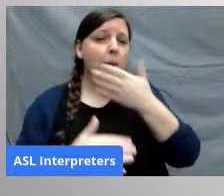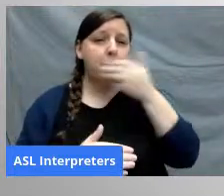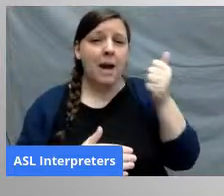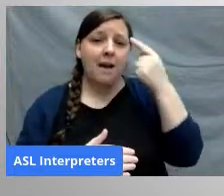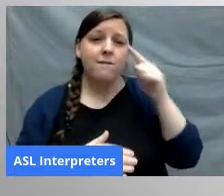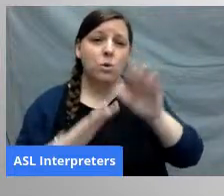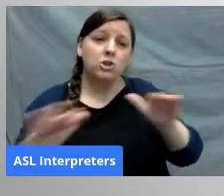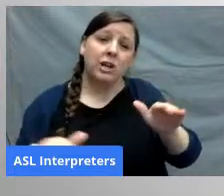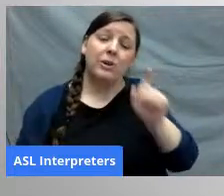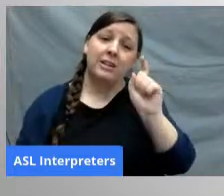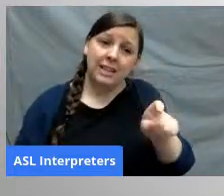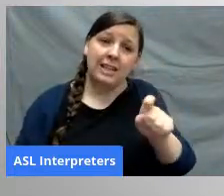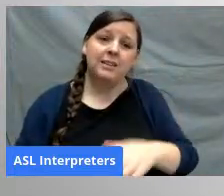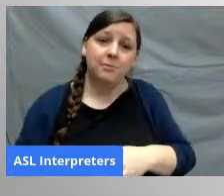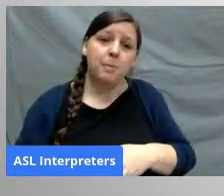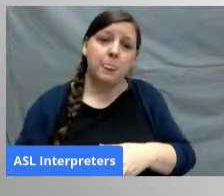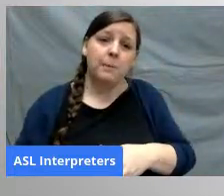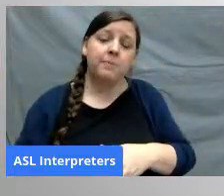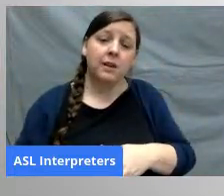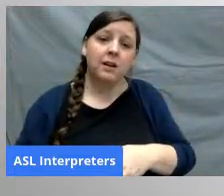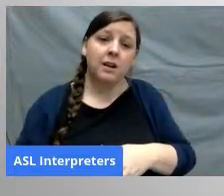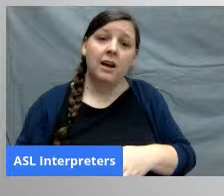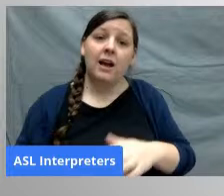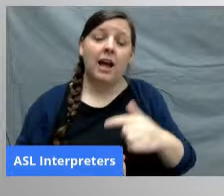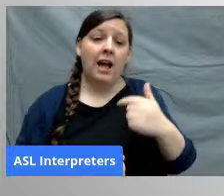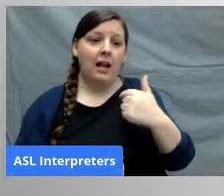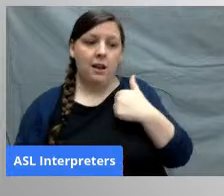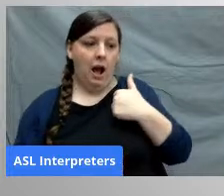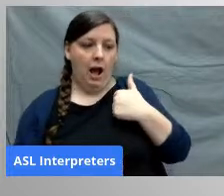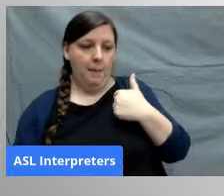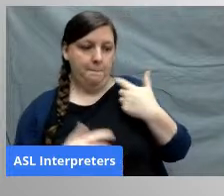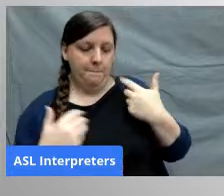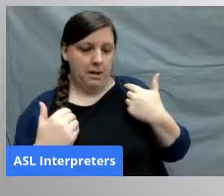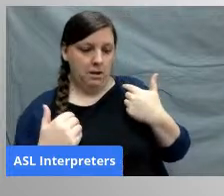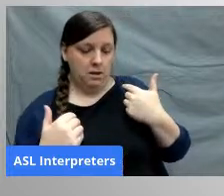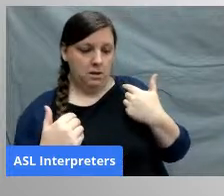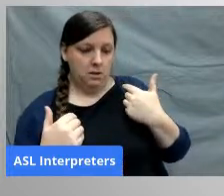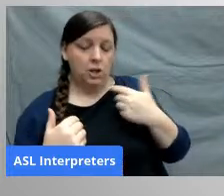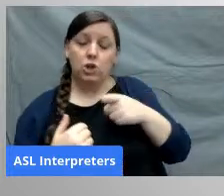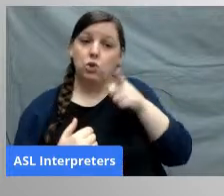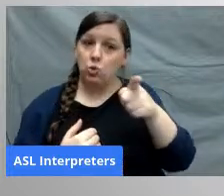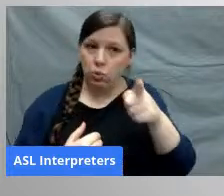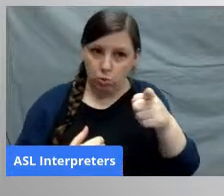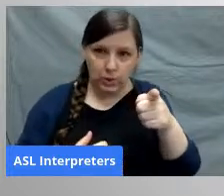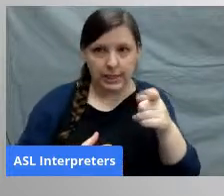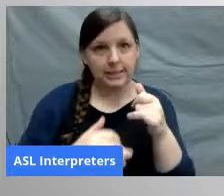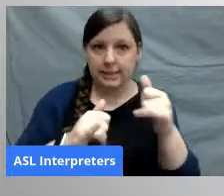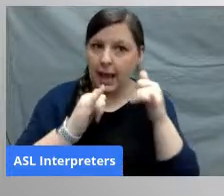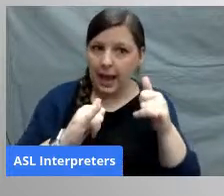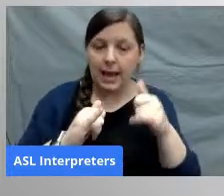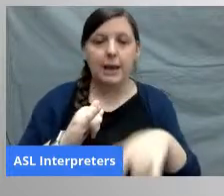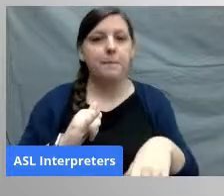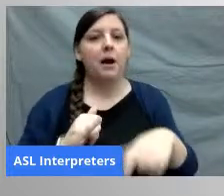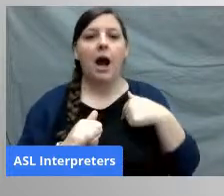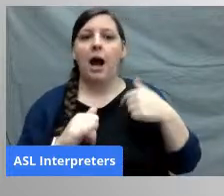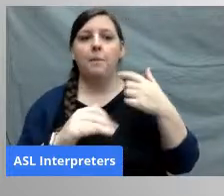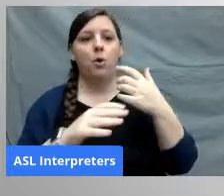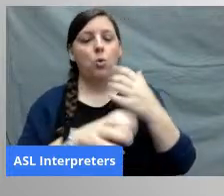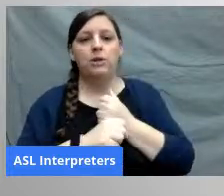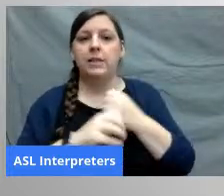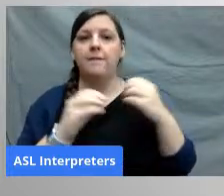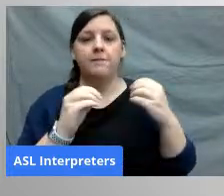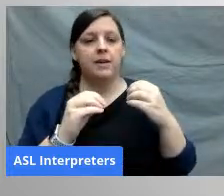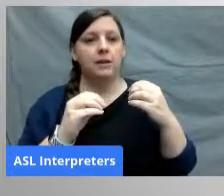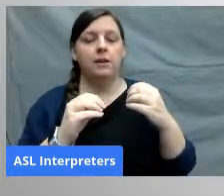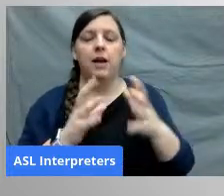And I'm getting just as many as you all probably are, communications from the other